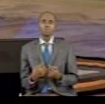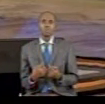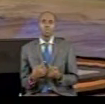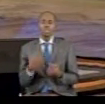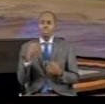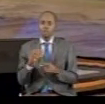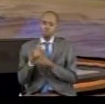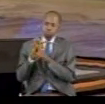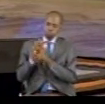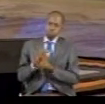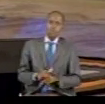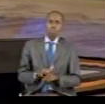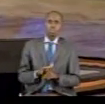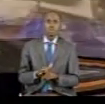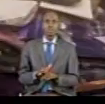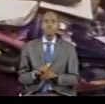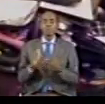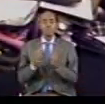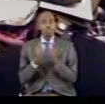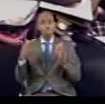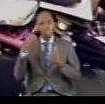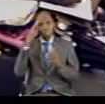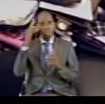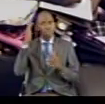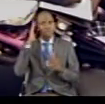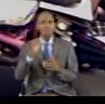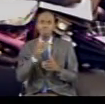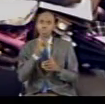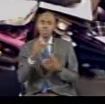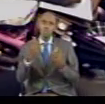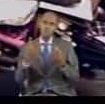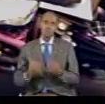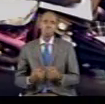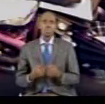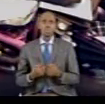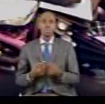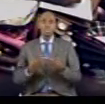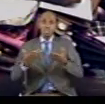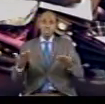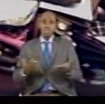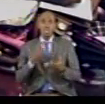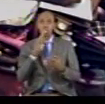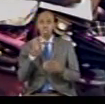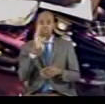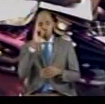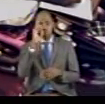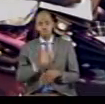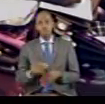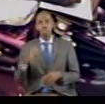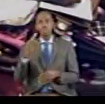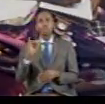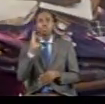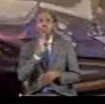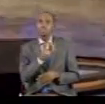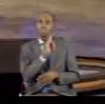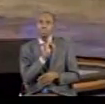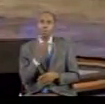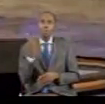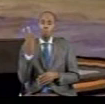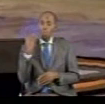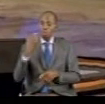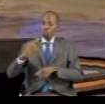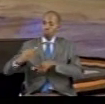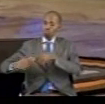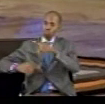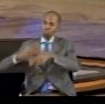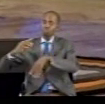oppression causeless shall not come. Here the children of Israel were going on, and they were not going to